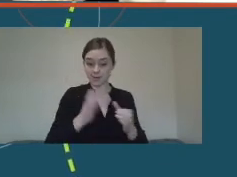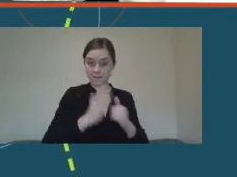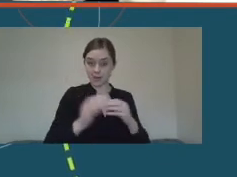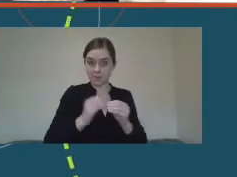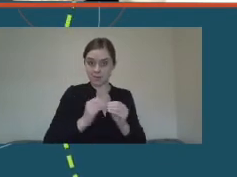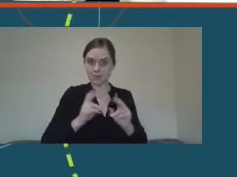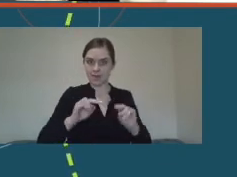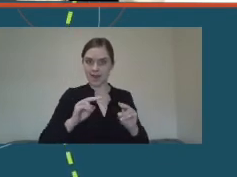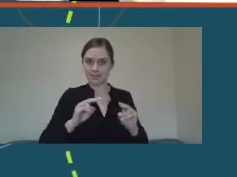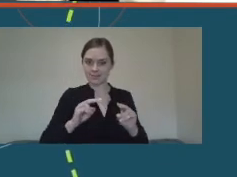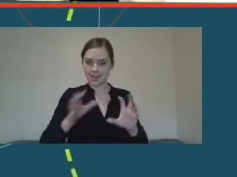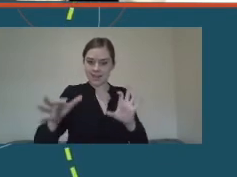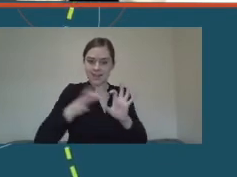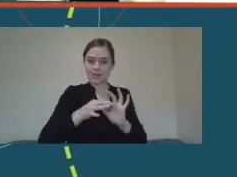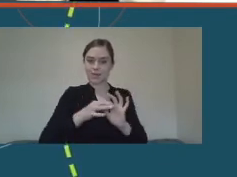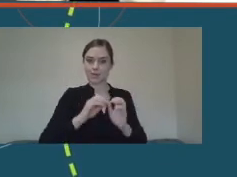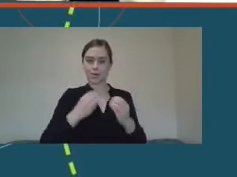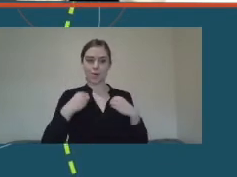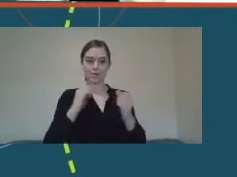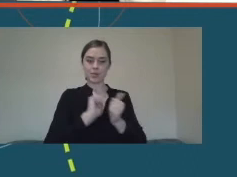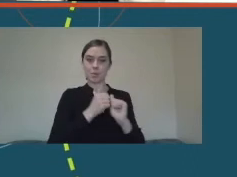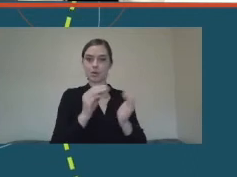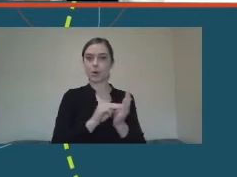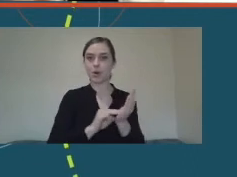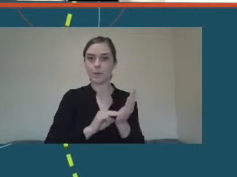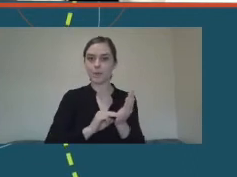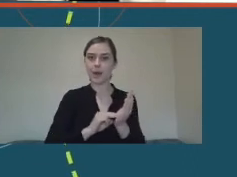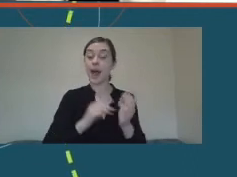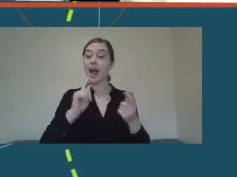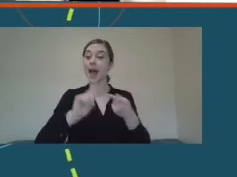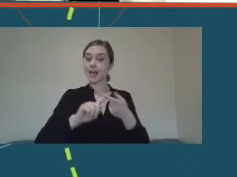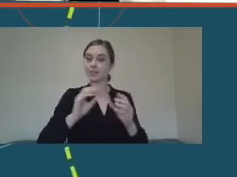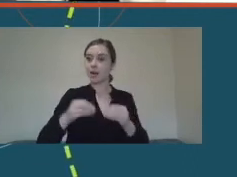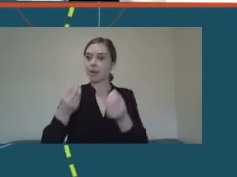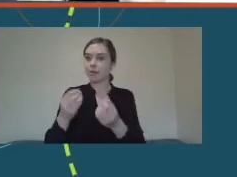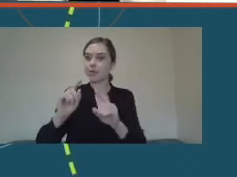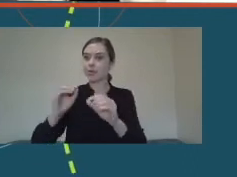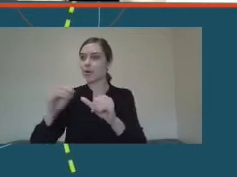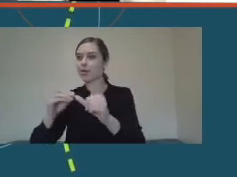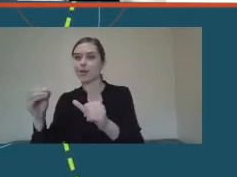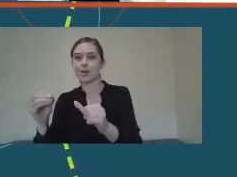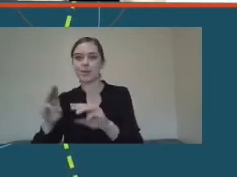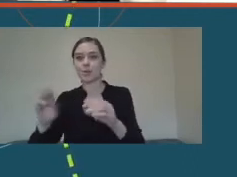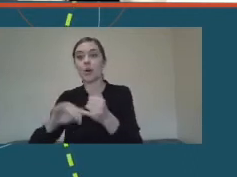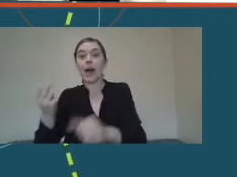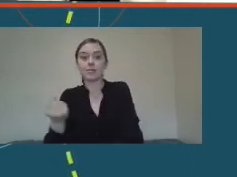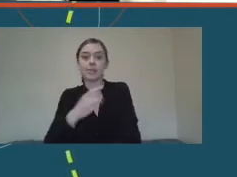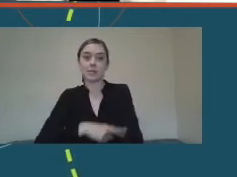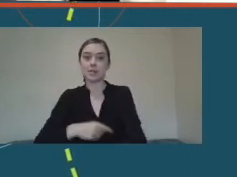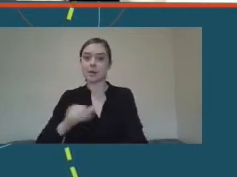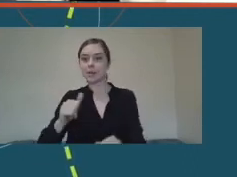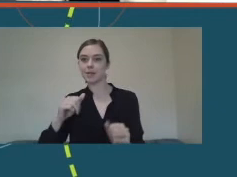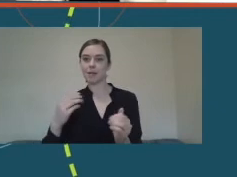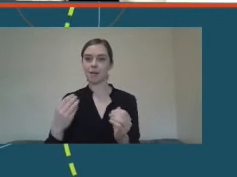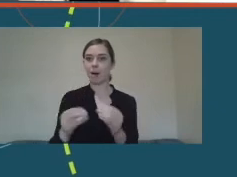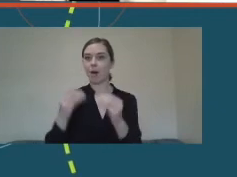your sports program and offered to people with disabilities. You could even do it in a menu fashion where someone could come in and say, you know, I'm more interested